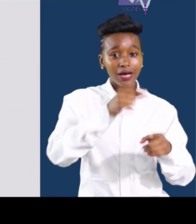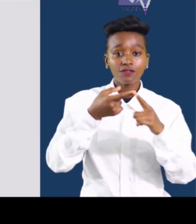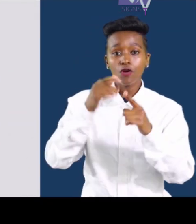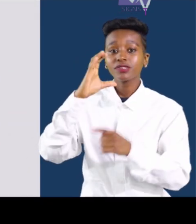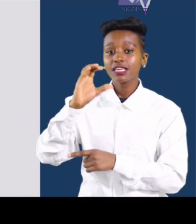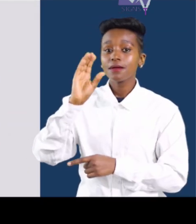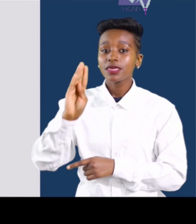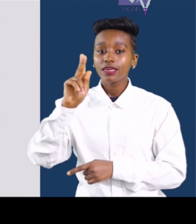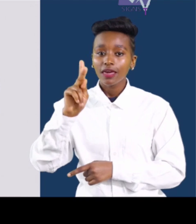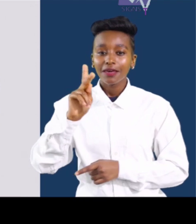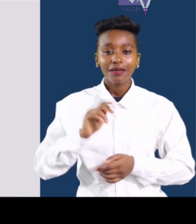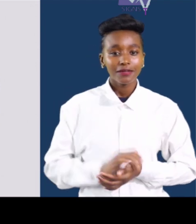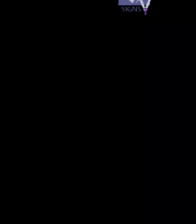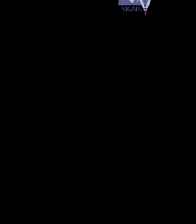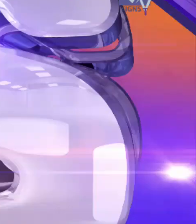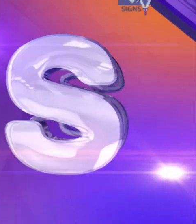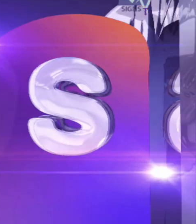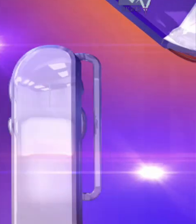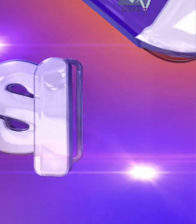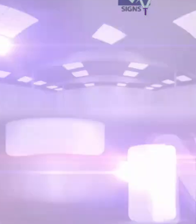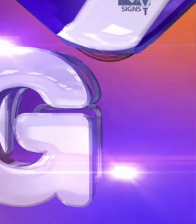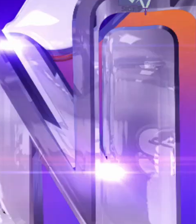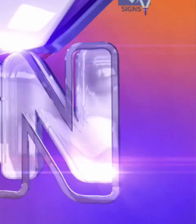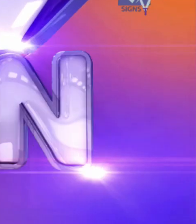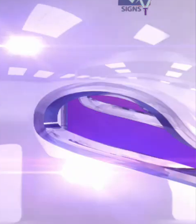masharti kutumika. Inadhibitiwa na Benki Kuu ya Kenya.